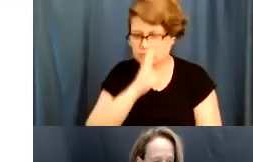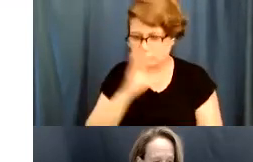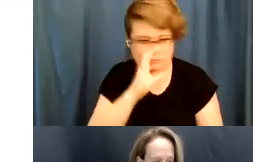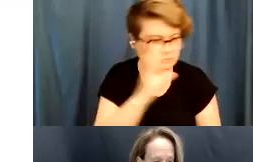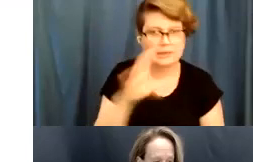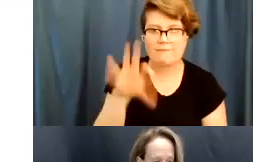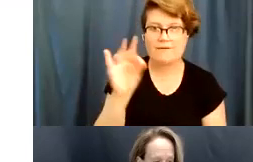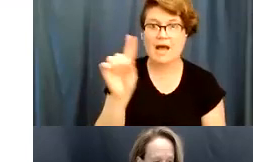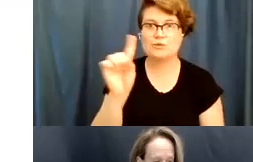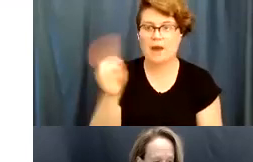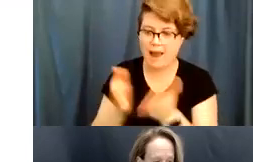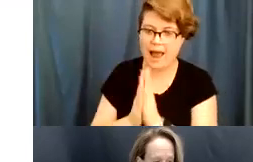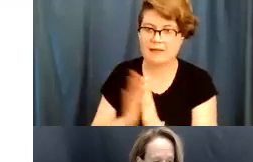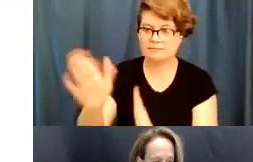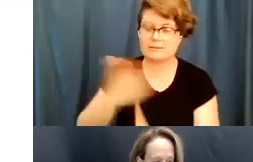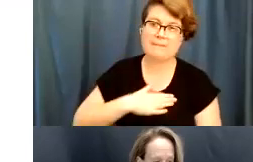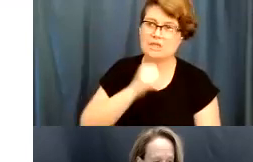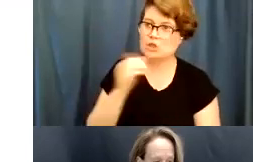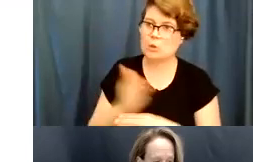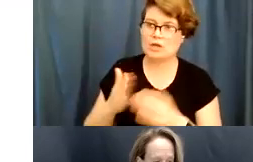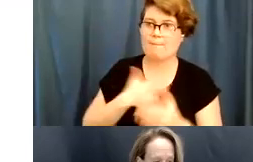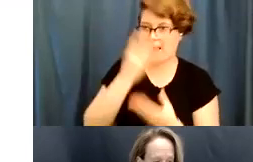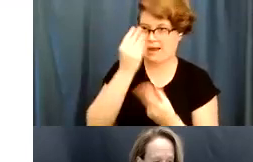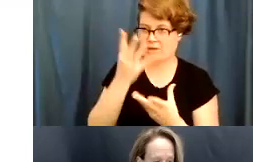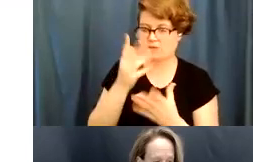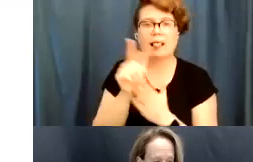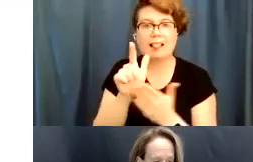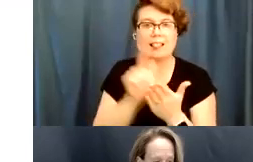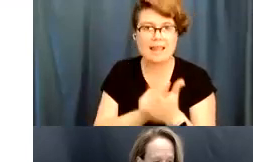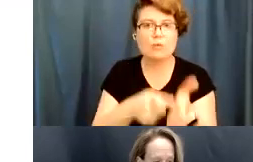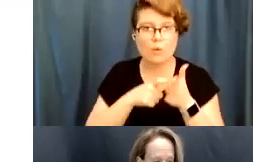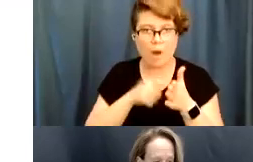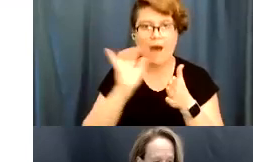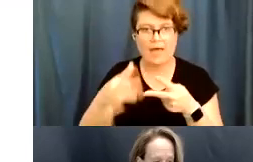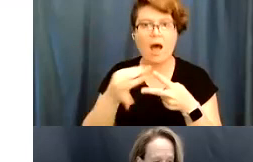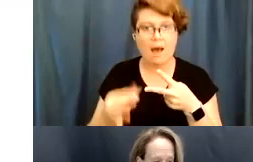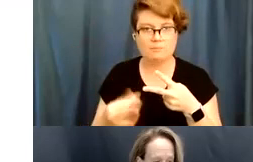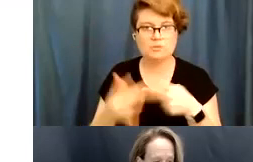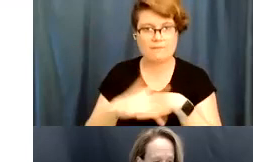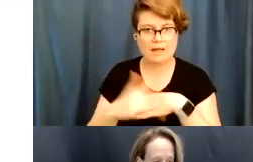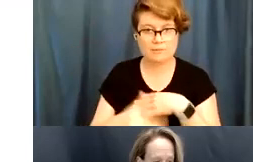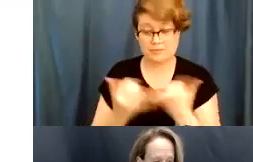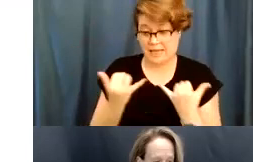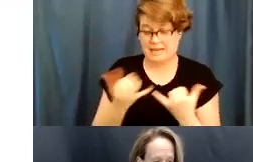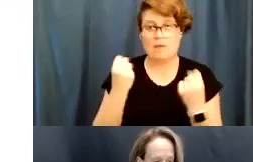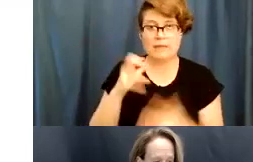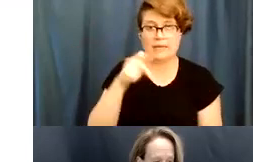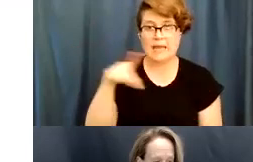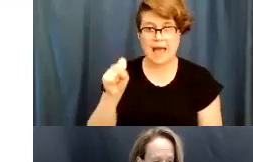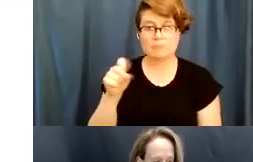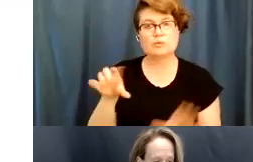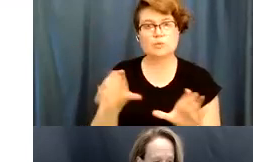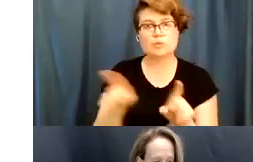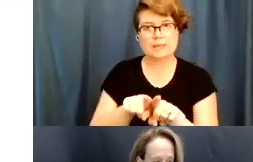have to ask. Legally, they have to give you that option. And now a lot of the apps are doing the same. When I